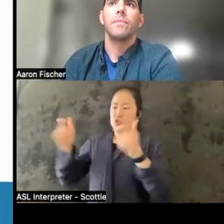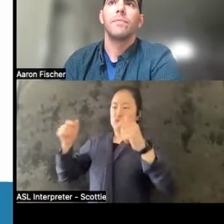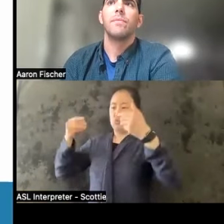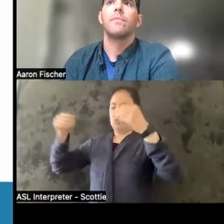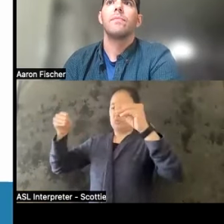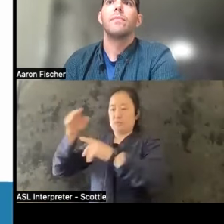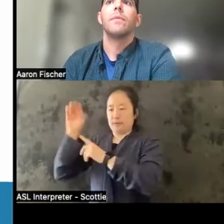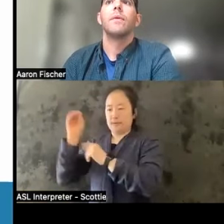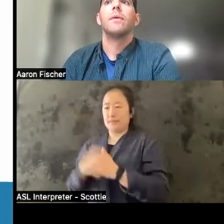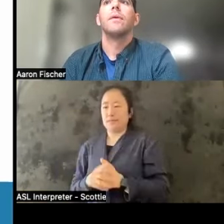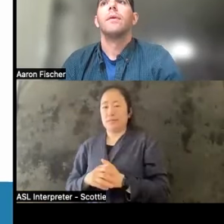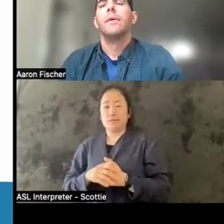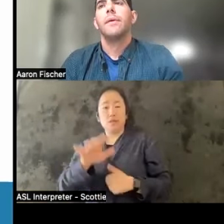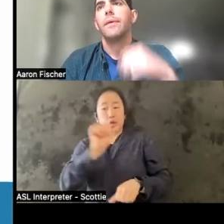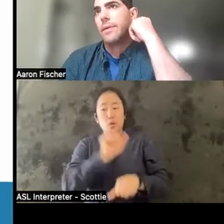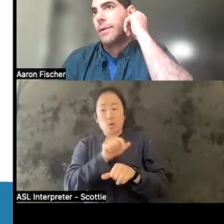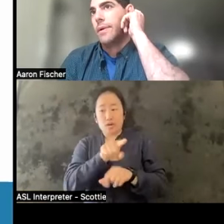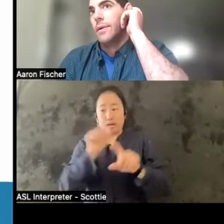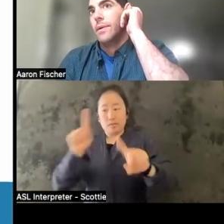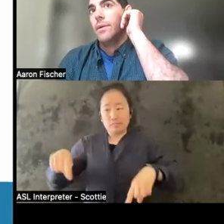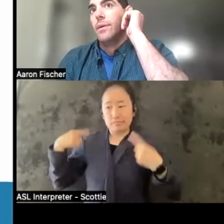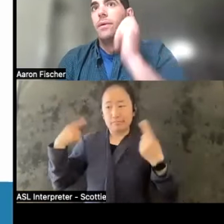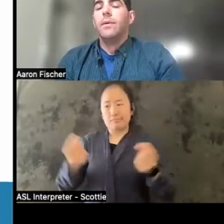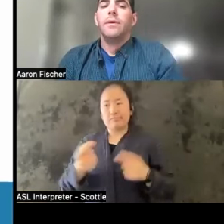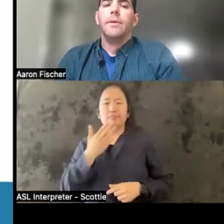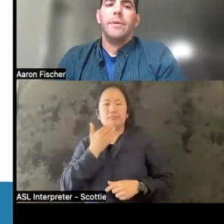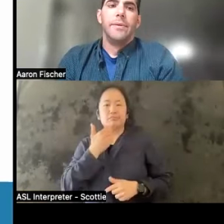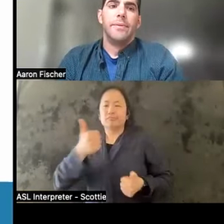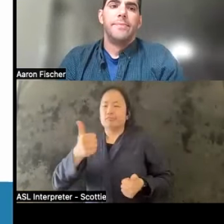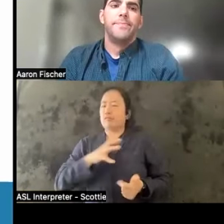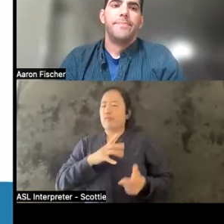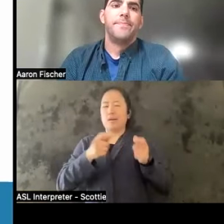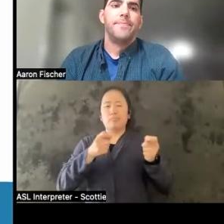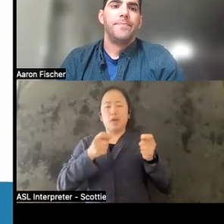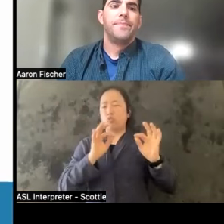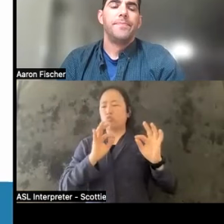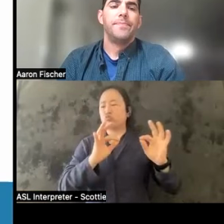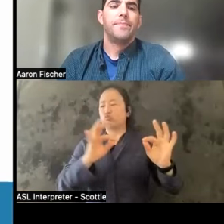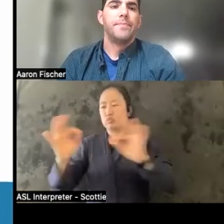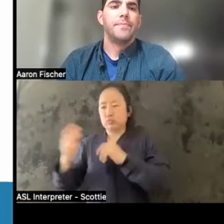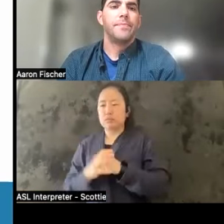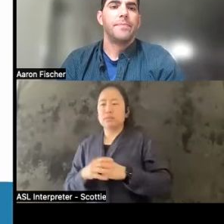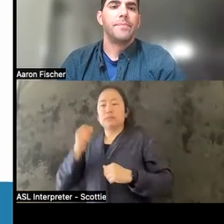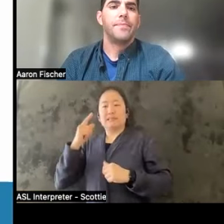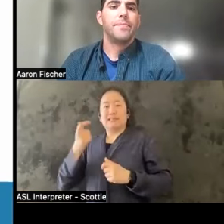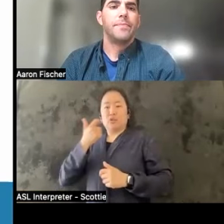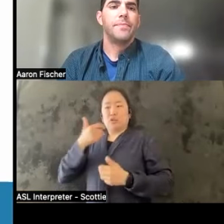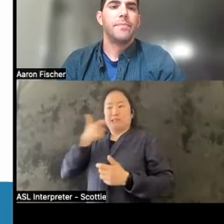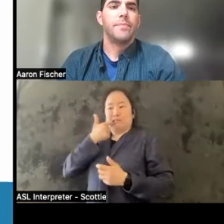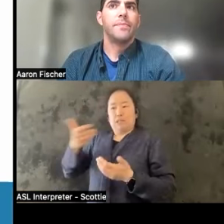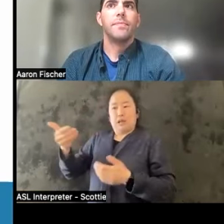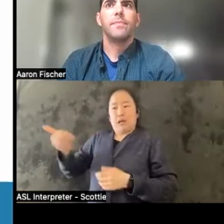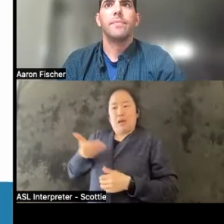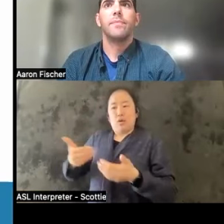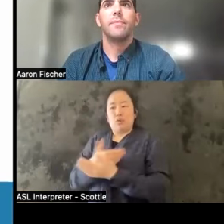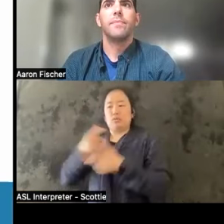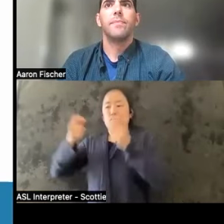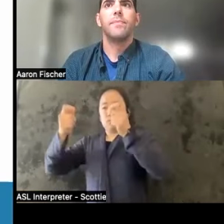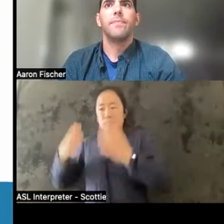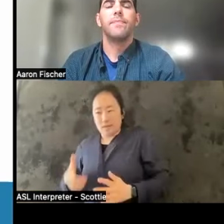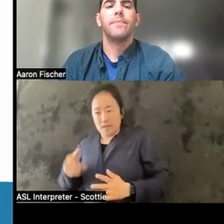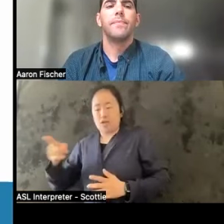been fairly well managed. Recently, a new manager came on board and changed several store policies, including instituting new